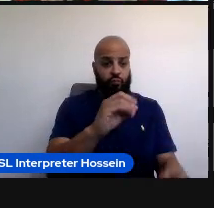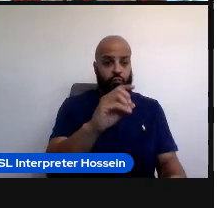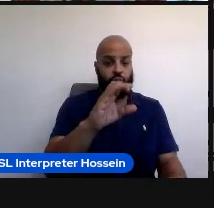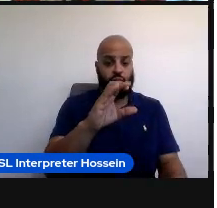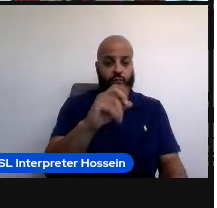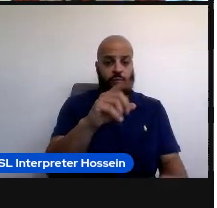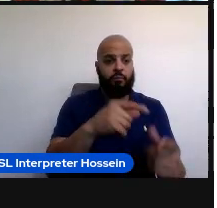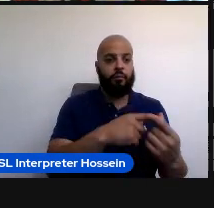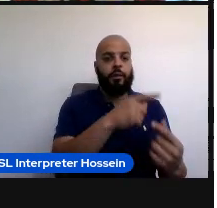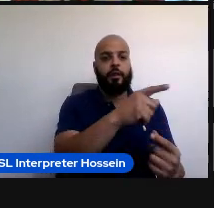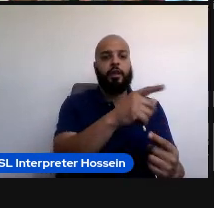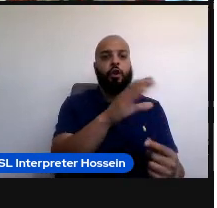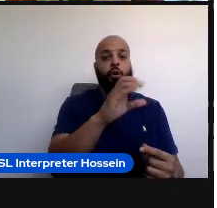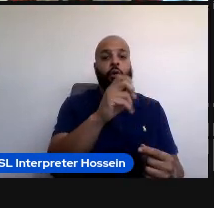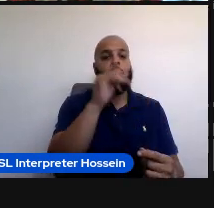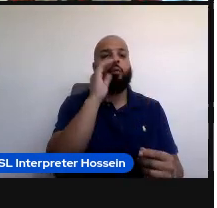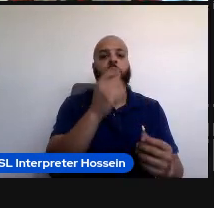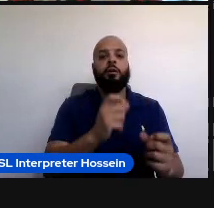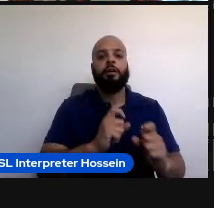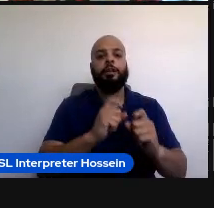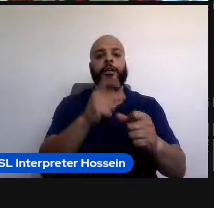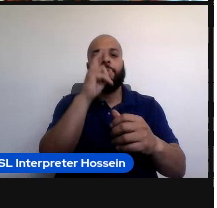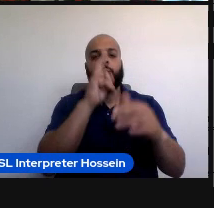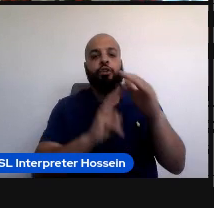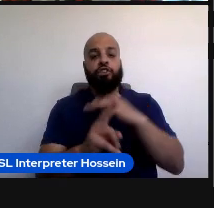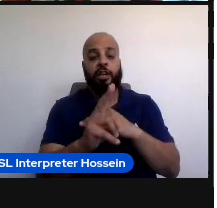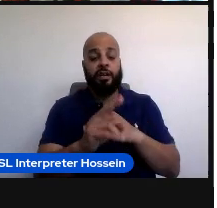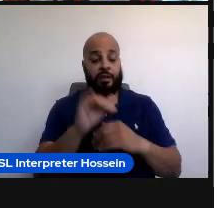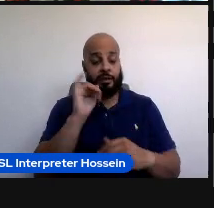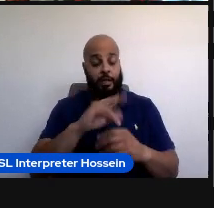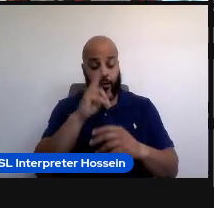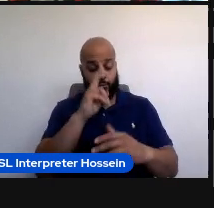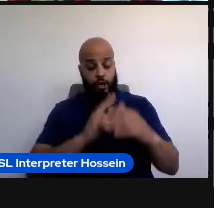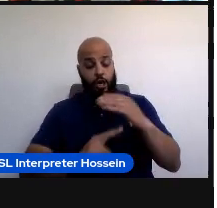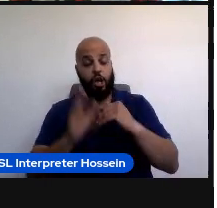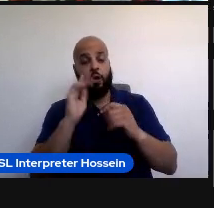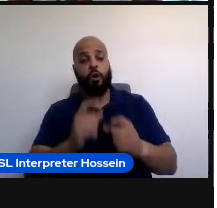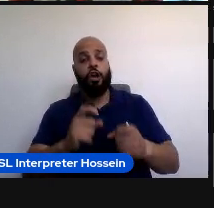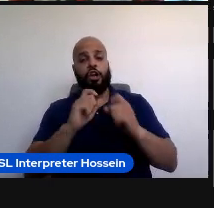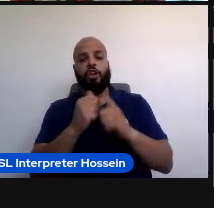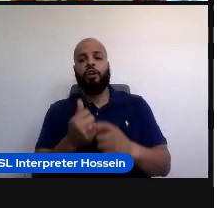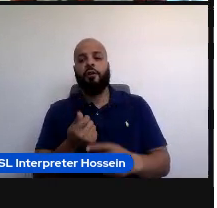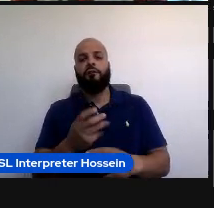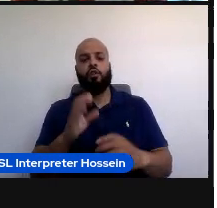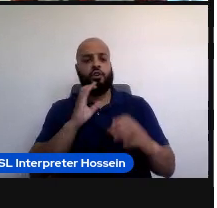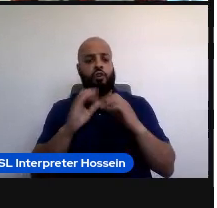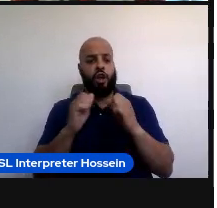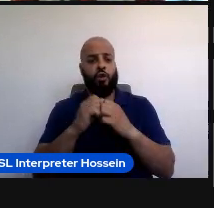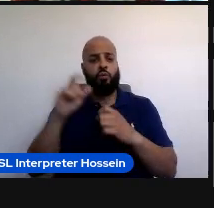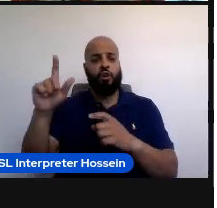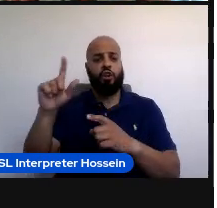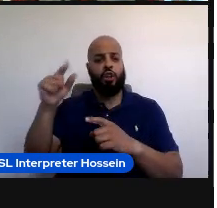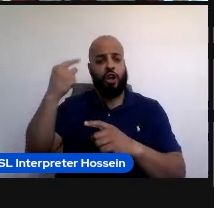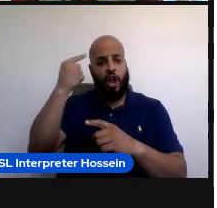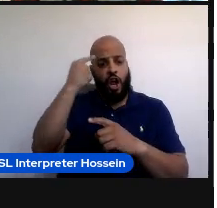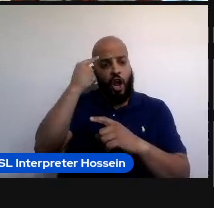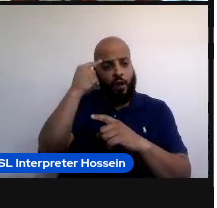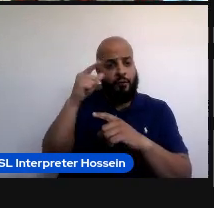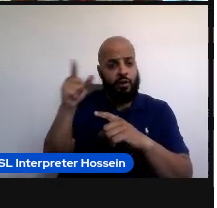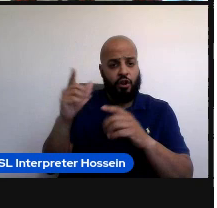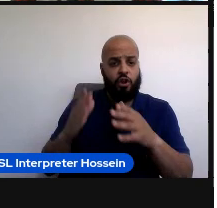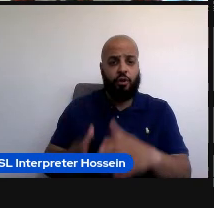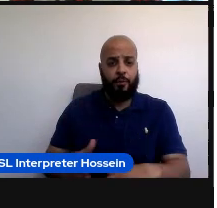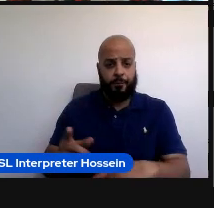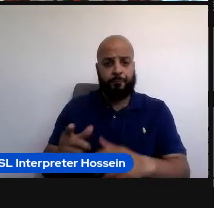that projection ended up getting us a few conversations with the governor and a little